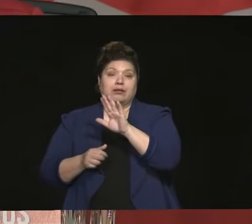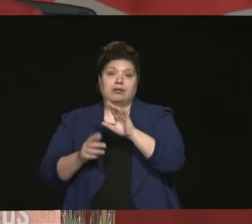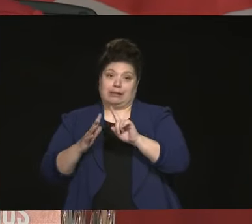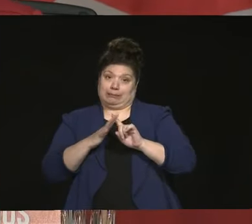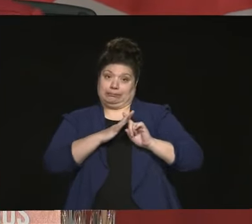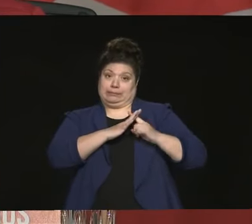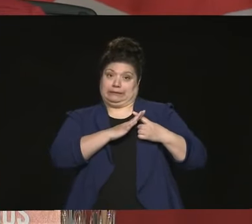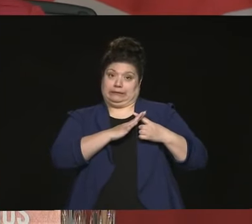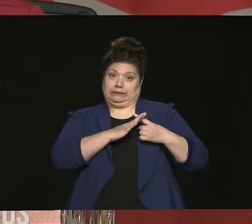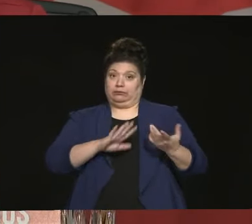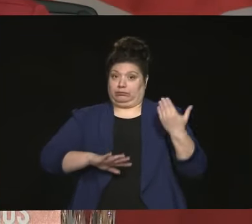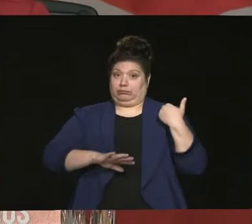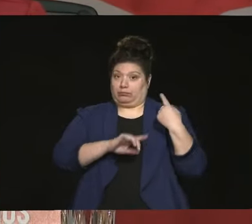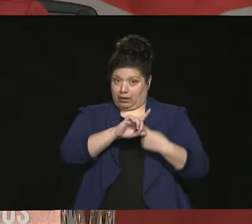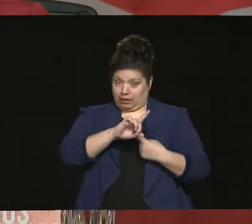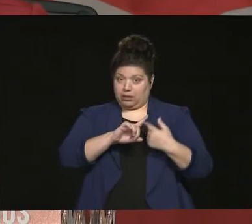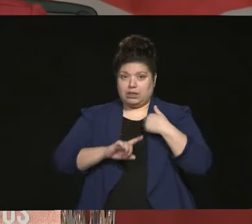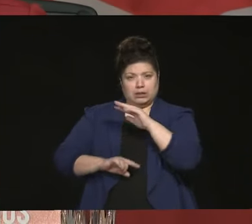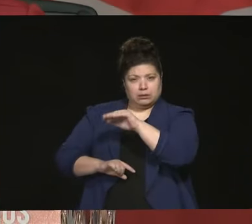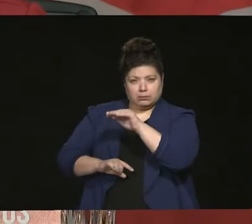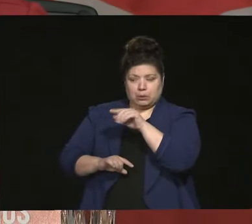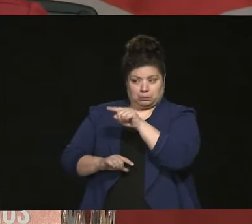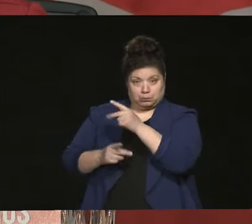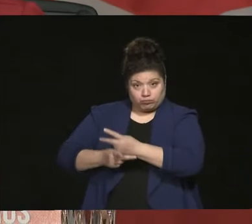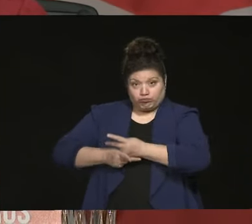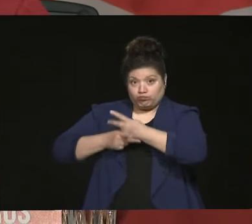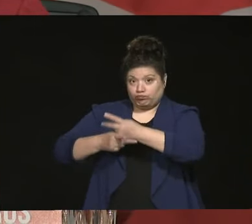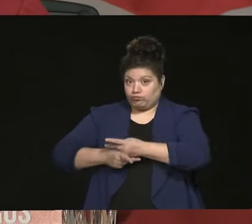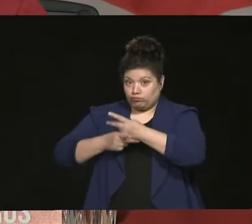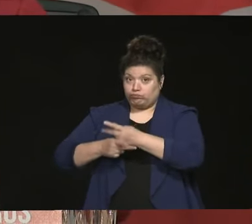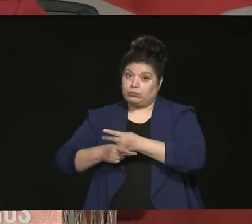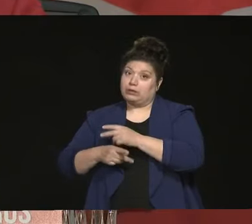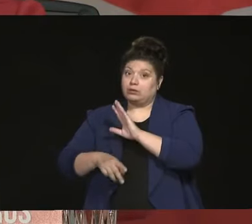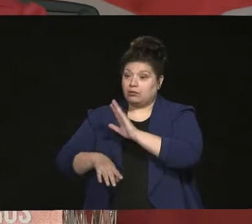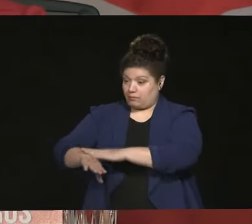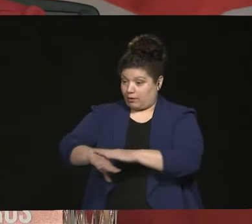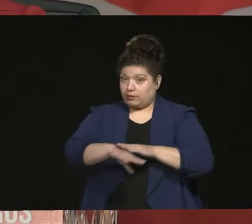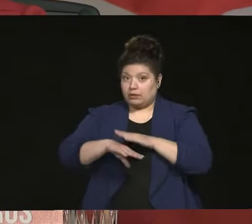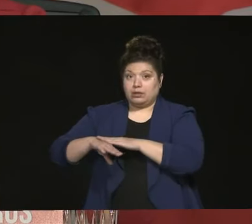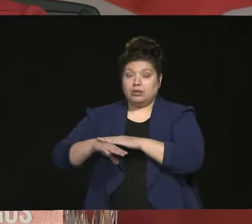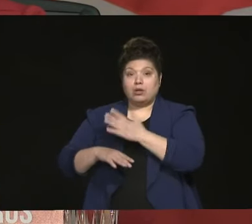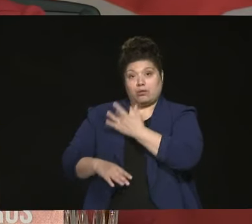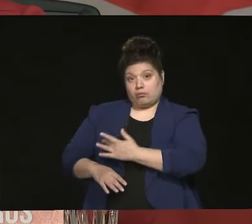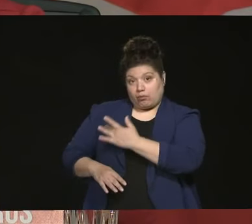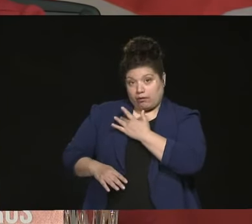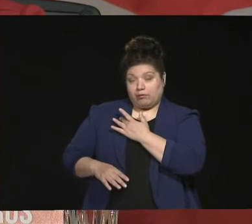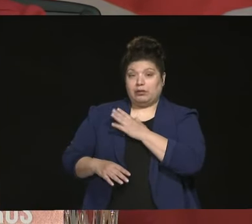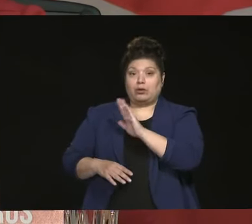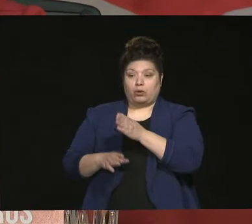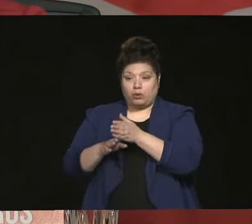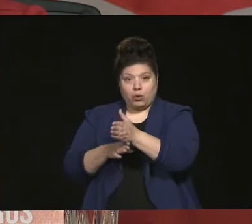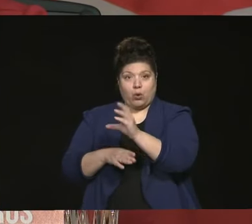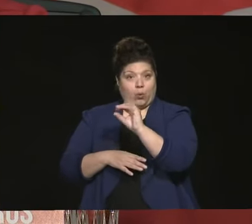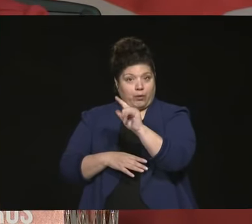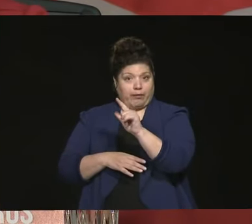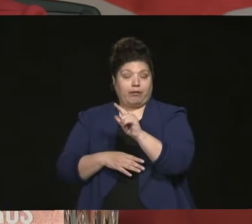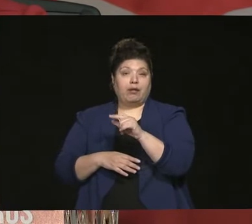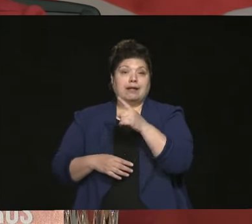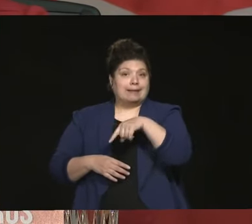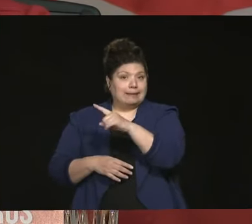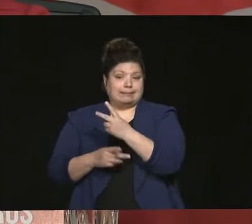very thoughtful measures that both the province and industry are taking to minimize the